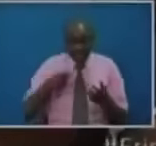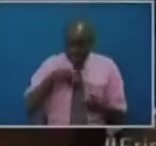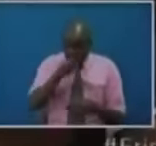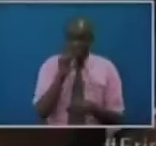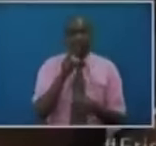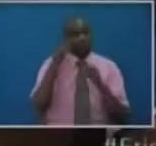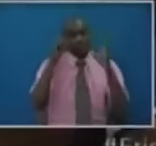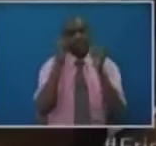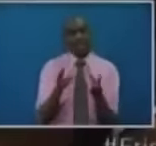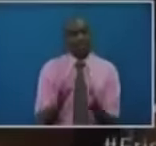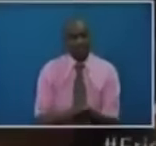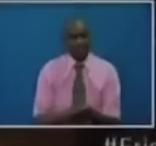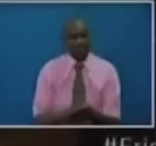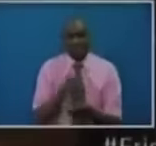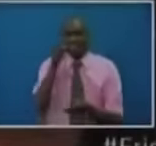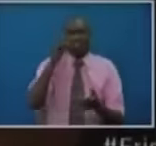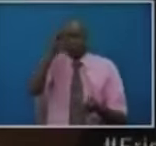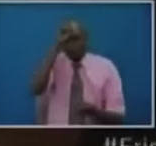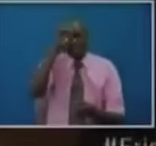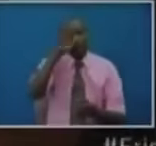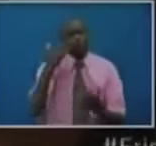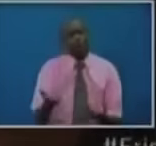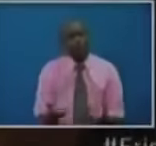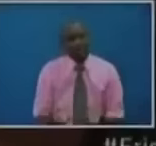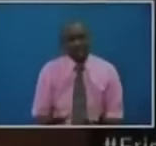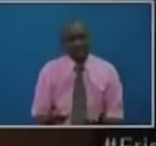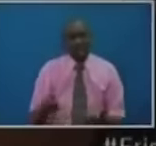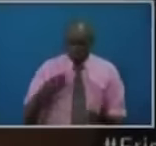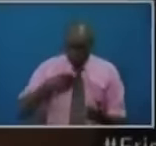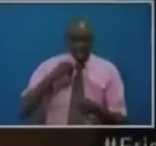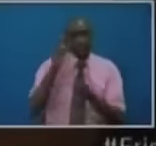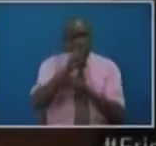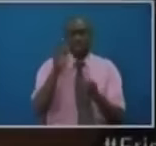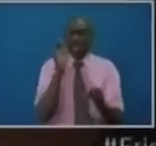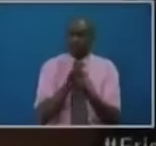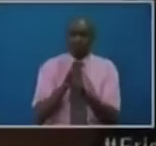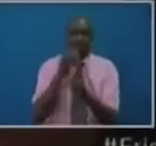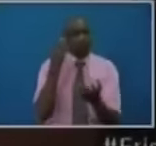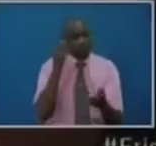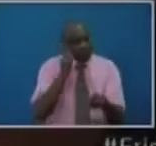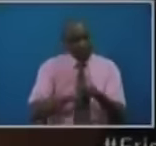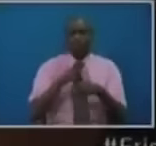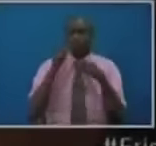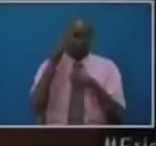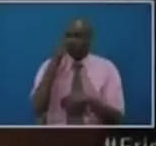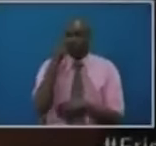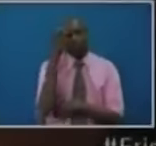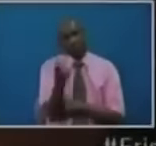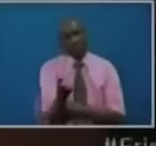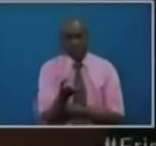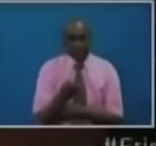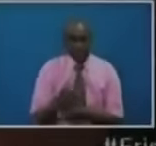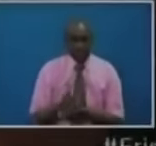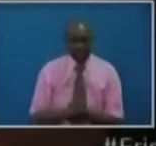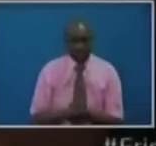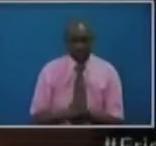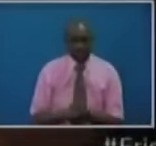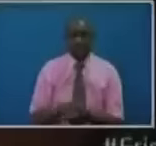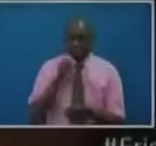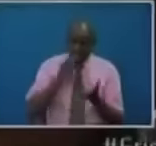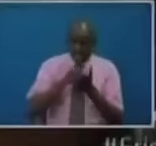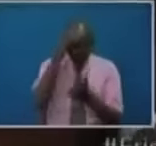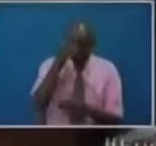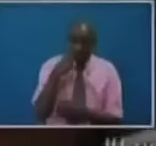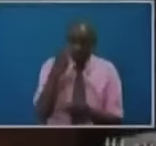of this country. So what is this foolishness? We are spending a lot of time talking about an event that is all over. That is why